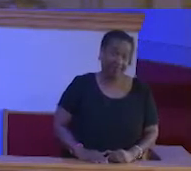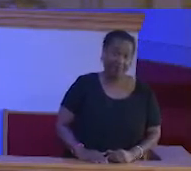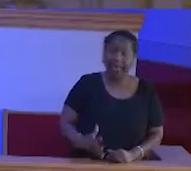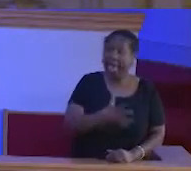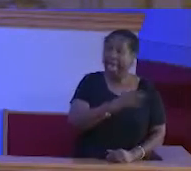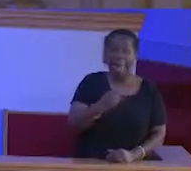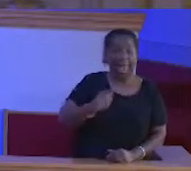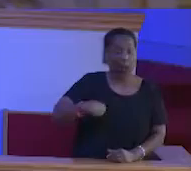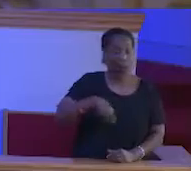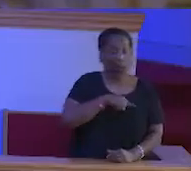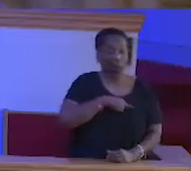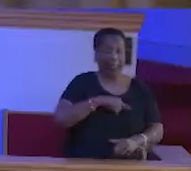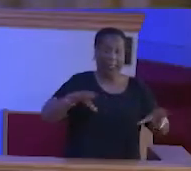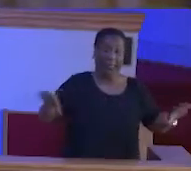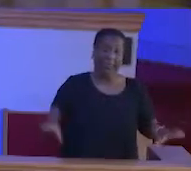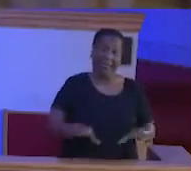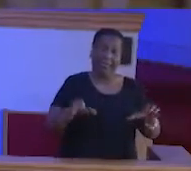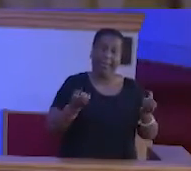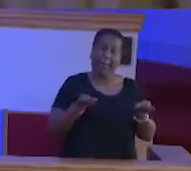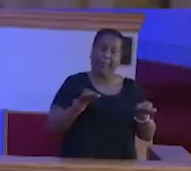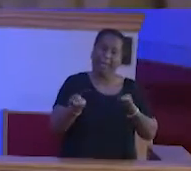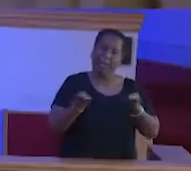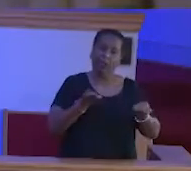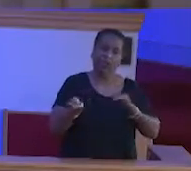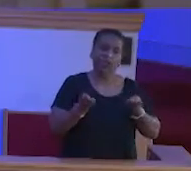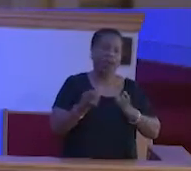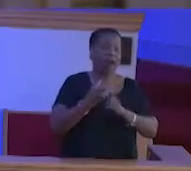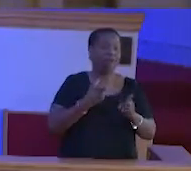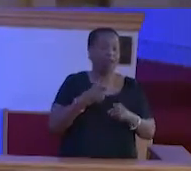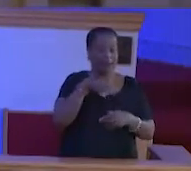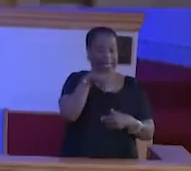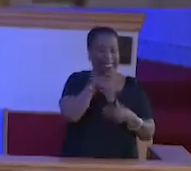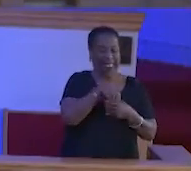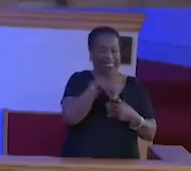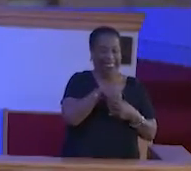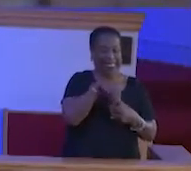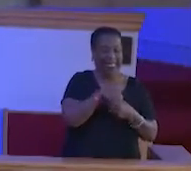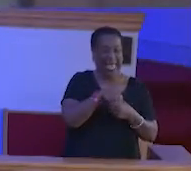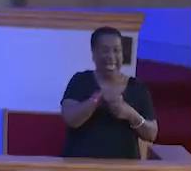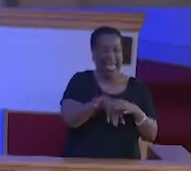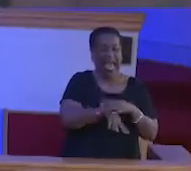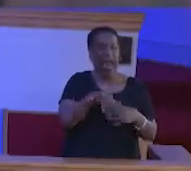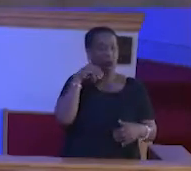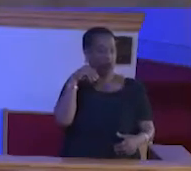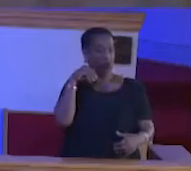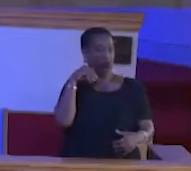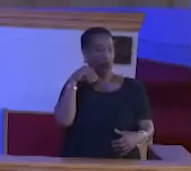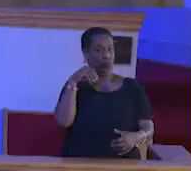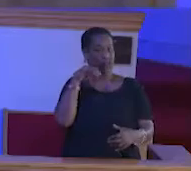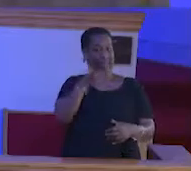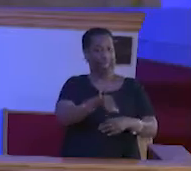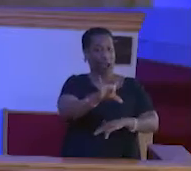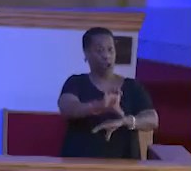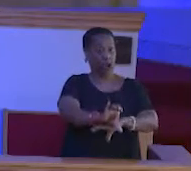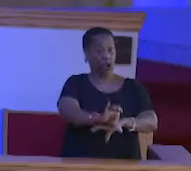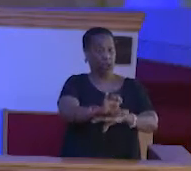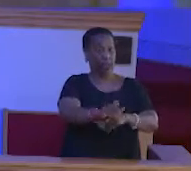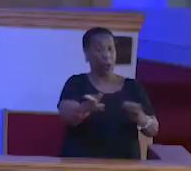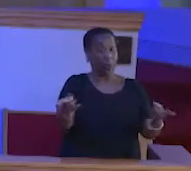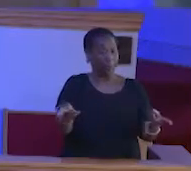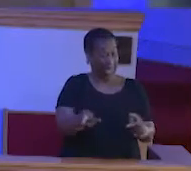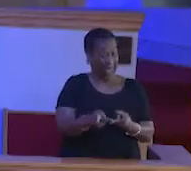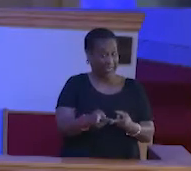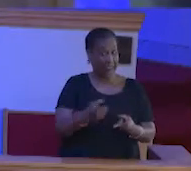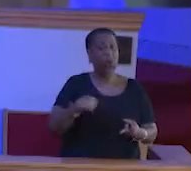And we did ministry from inside out. The church was the place where